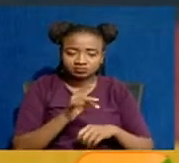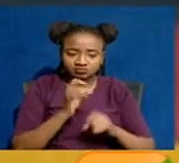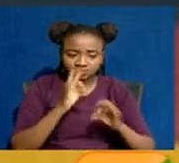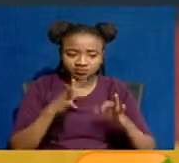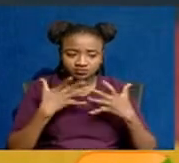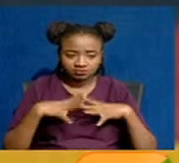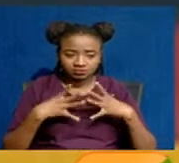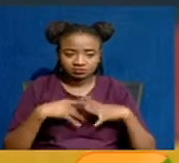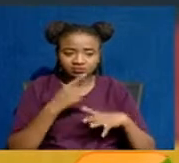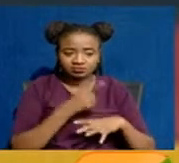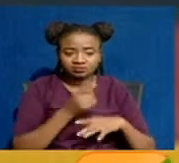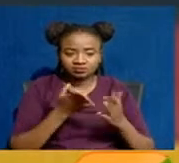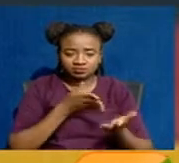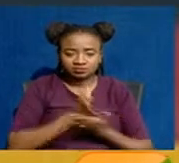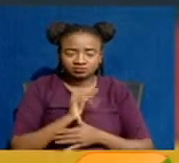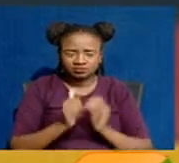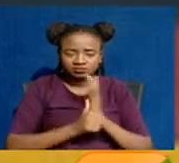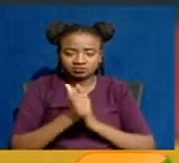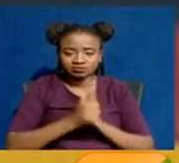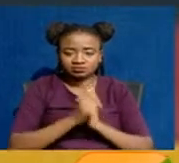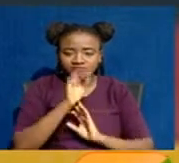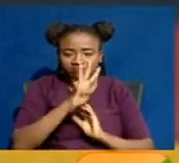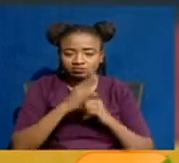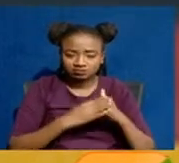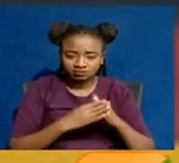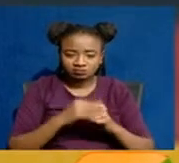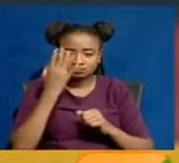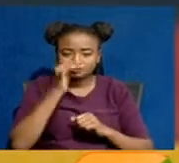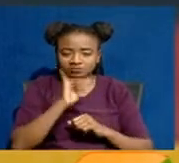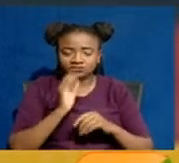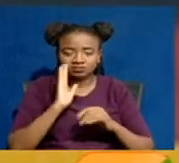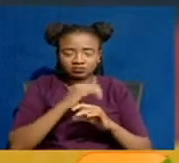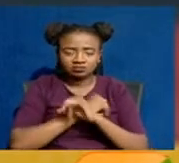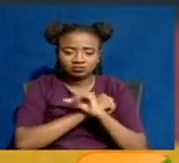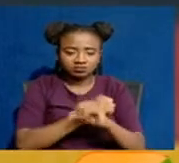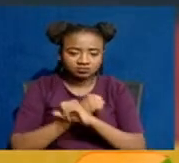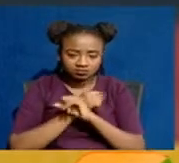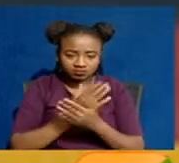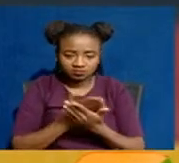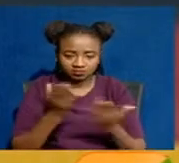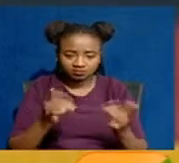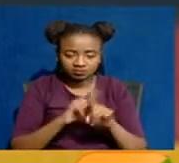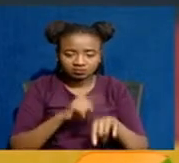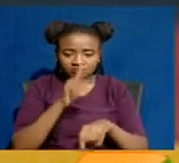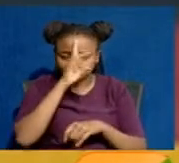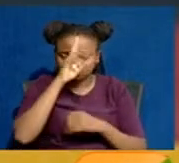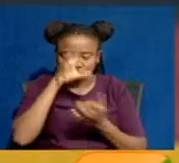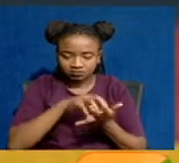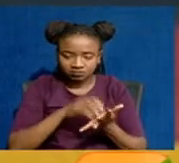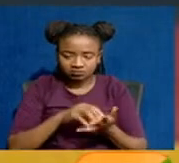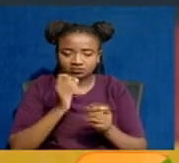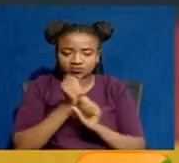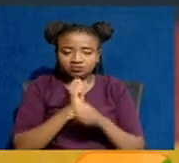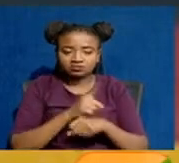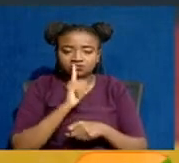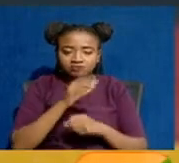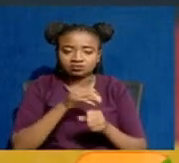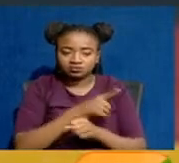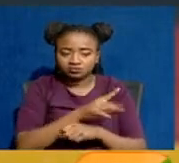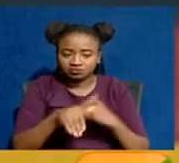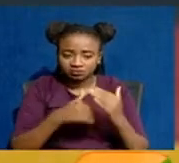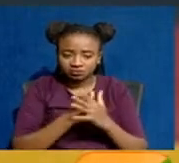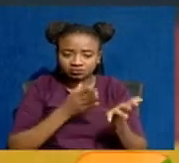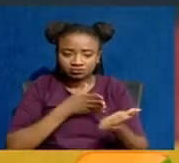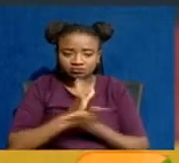which are clearly spelled out in Article 49, because it will protect them. When you're in police custody, ensure that these rights are upheld. Do not give